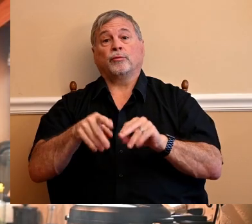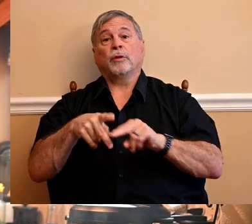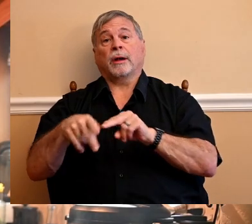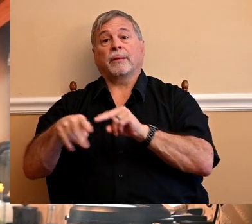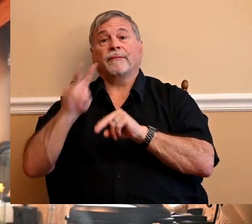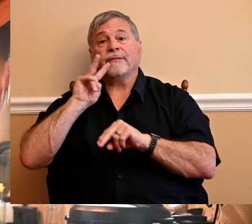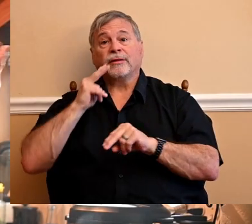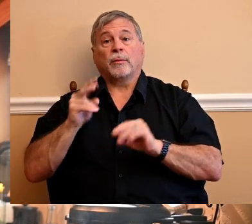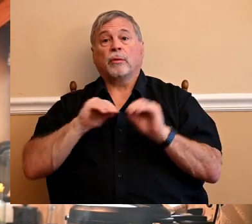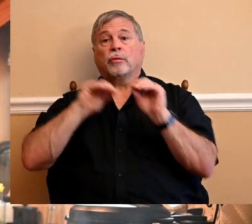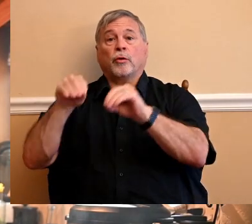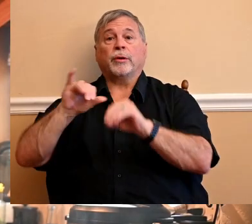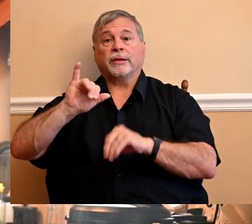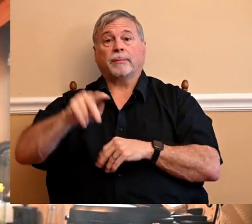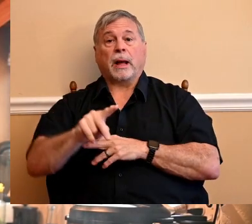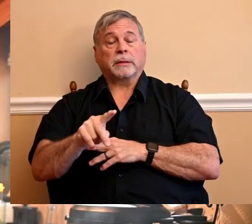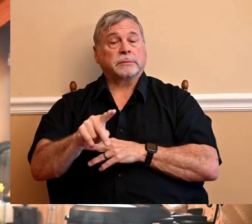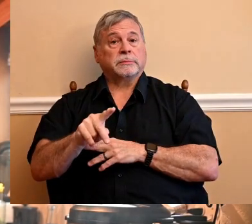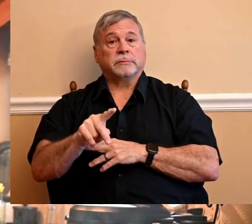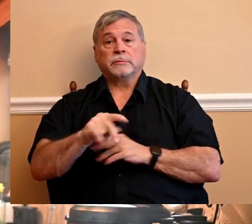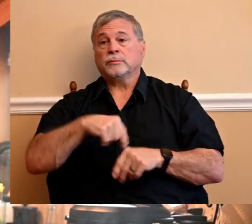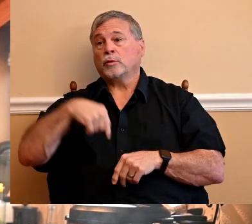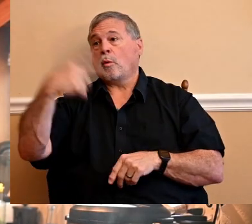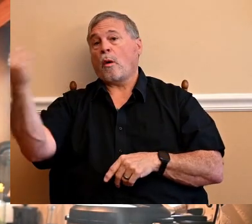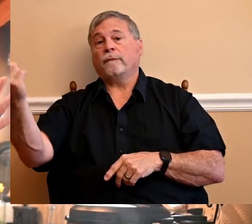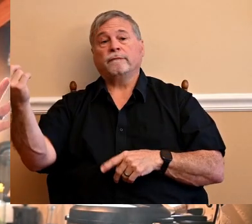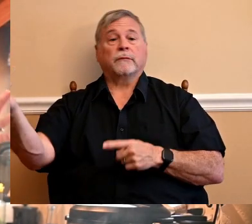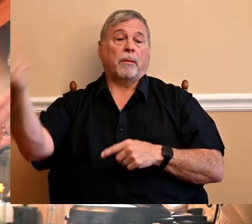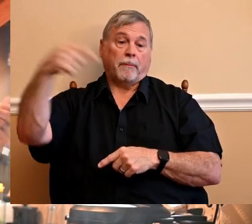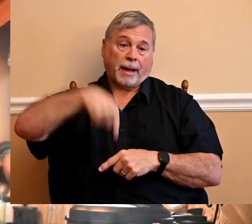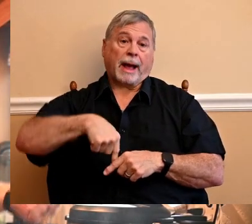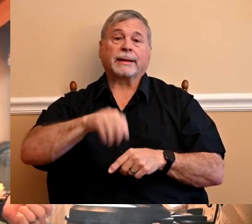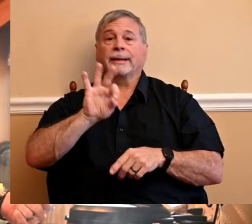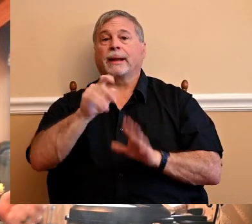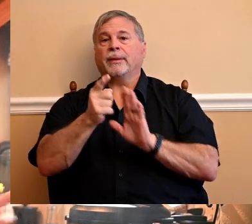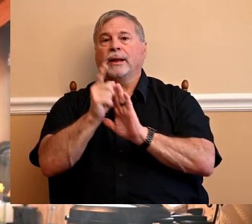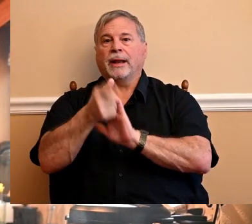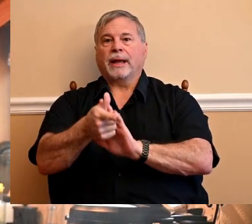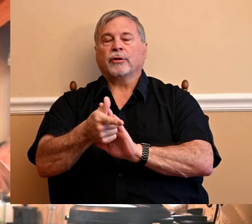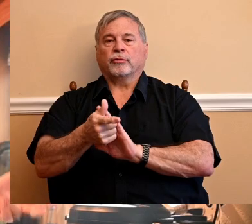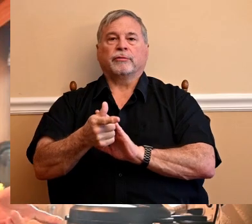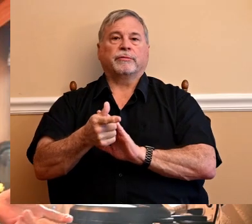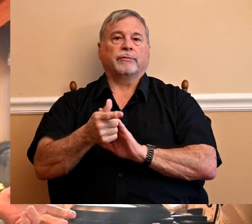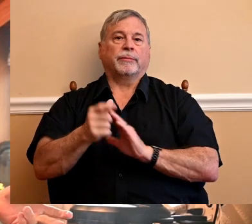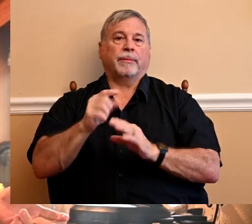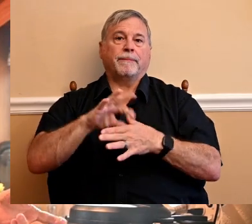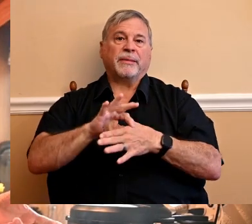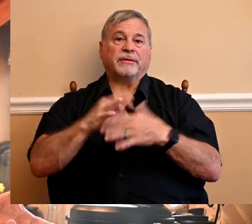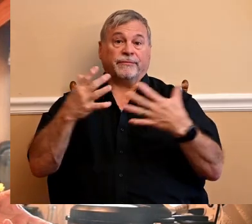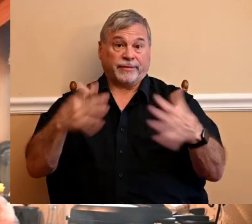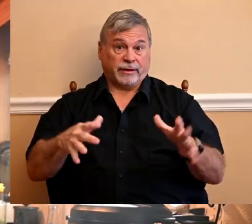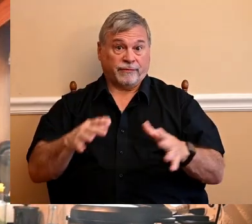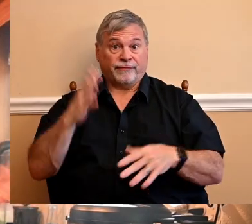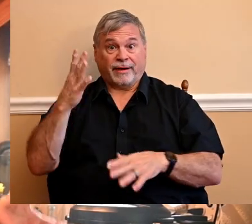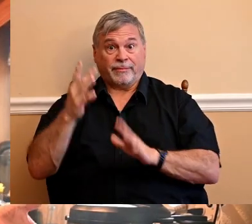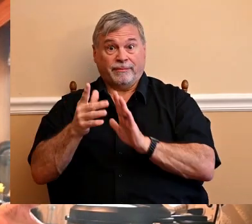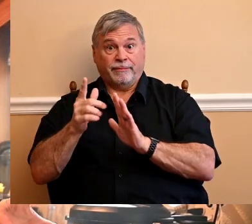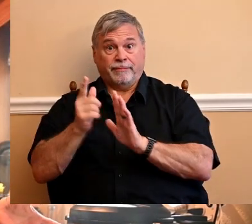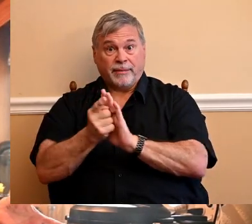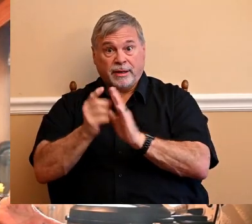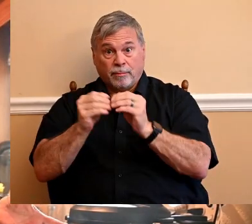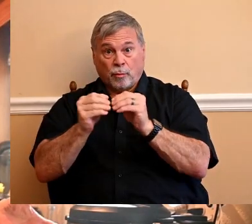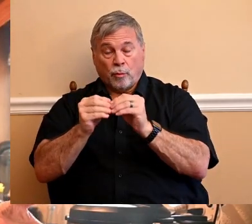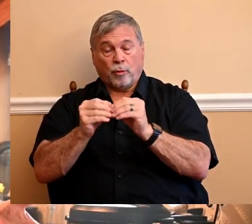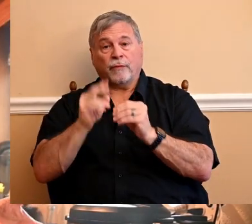an Instapot. You go off and do something that afternoon. 90 minutes later, the meat's done. Another 5 minutes after that,